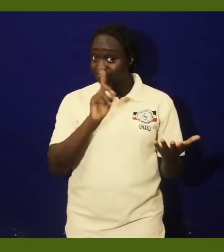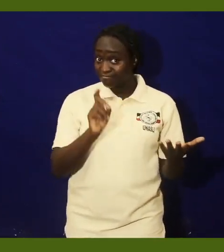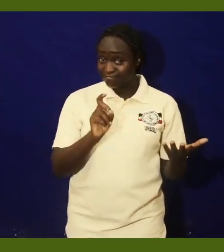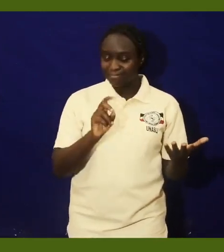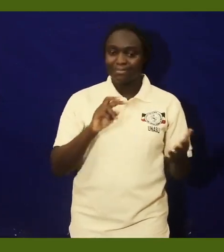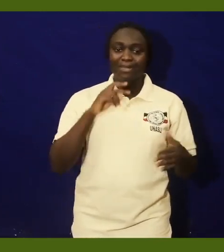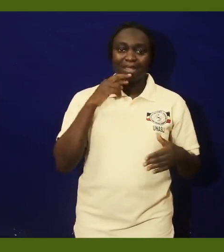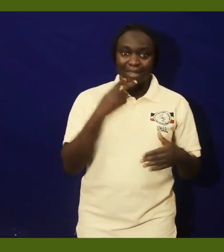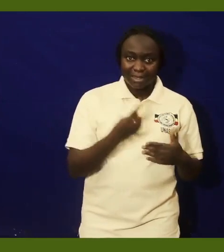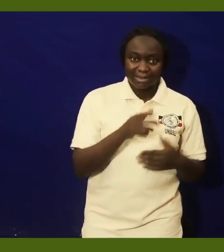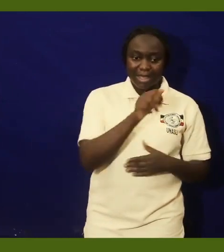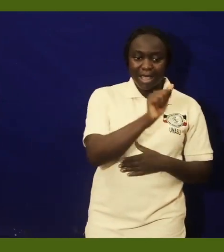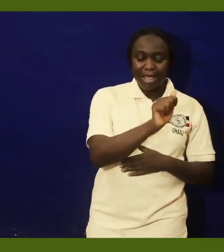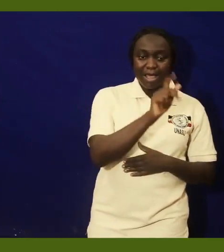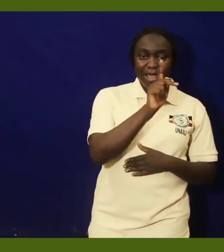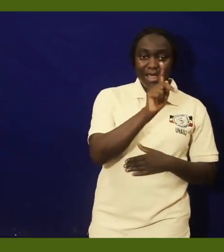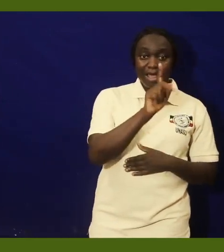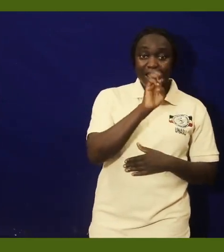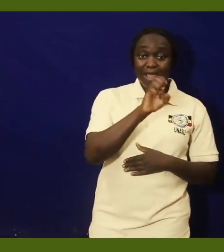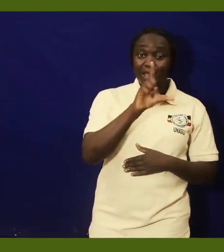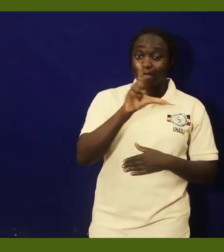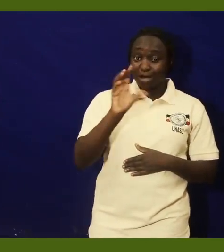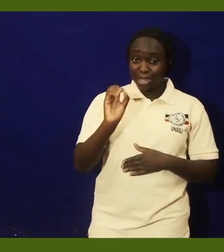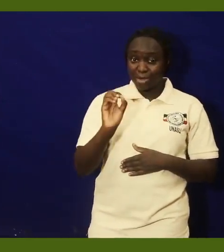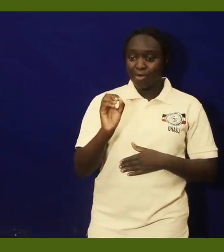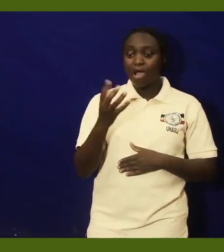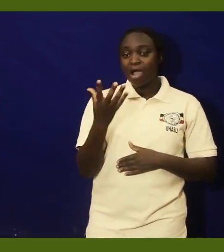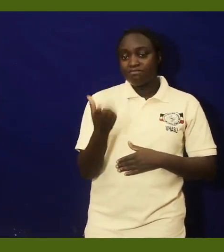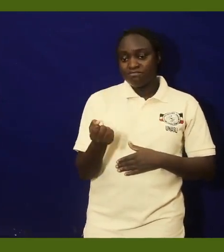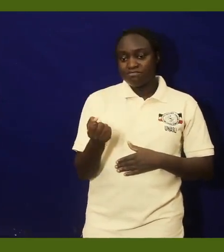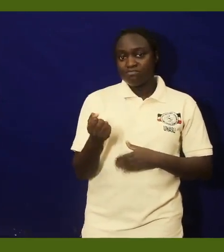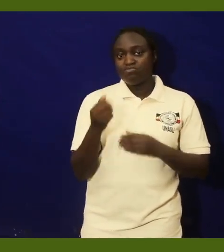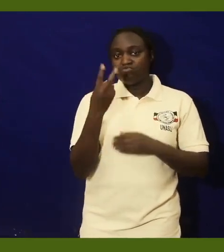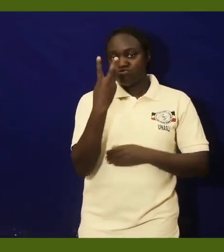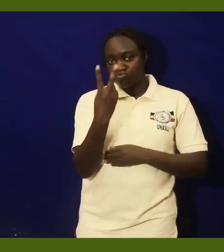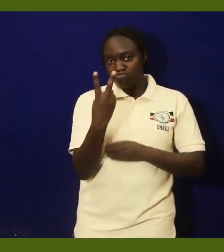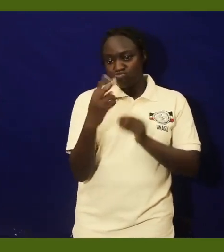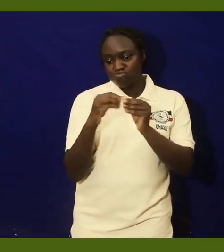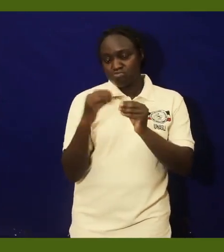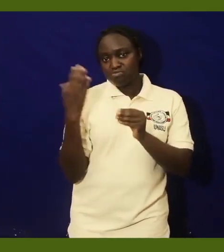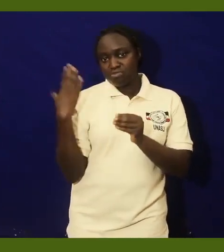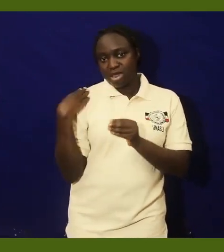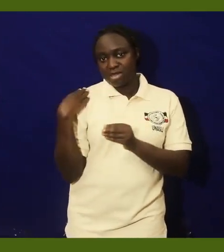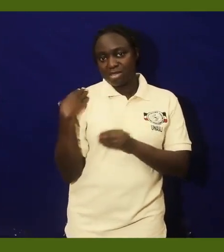is Akelo has 2 brothers.